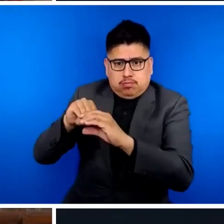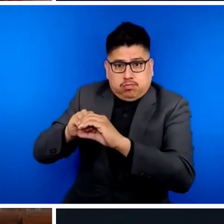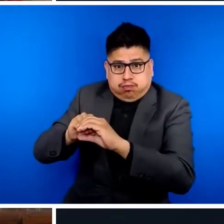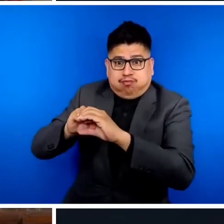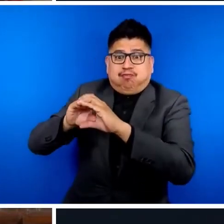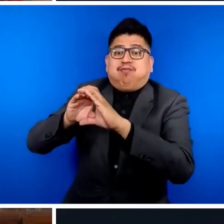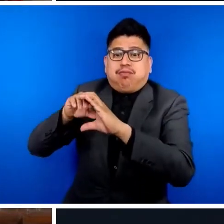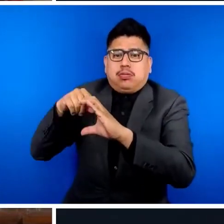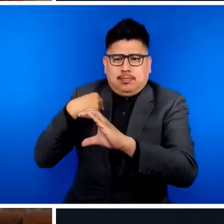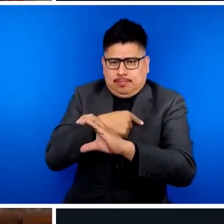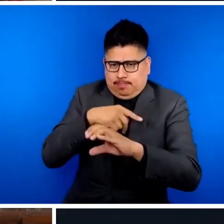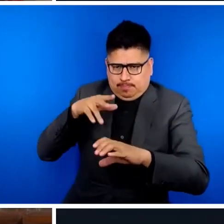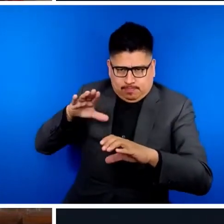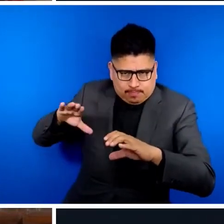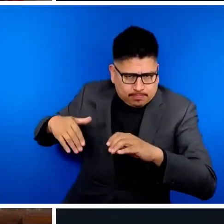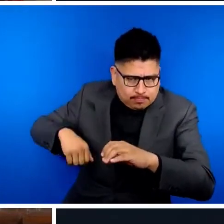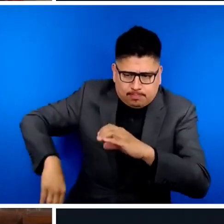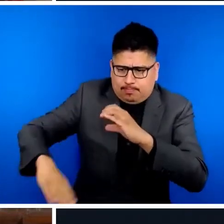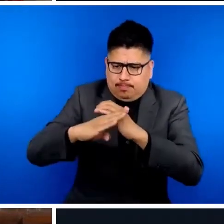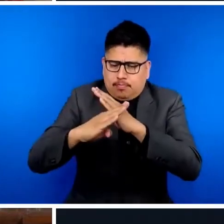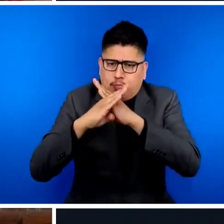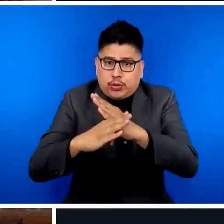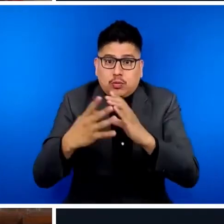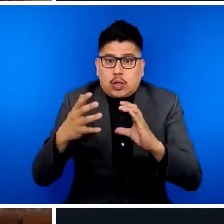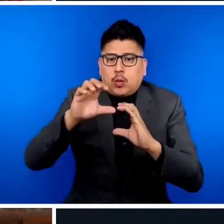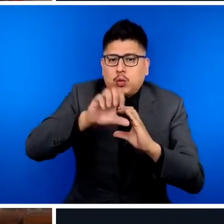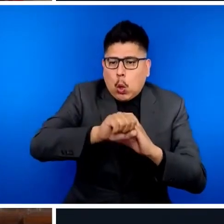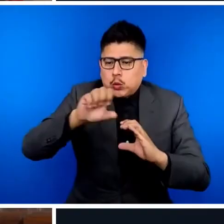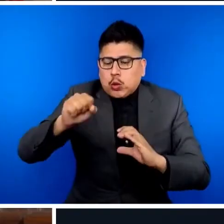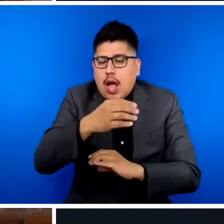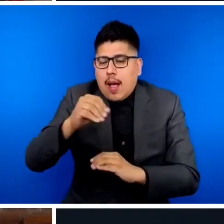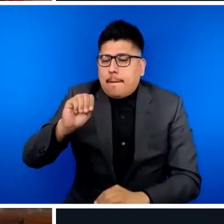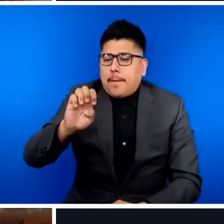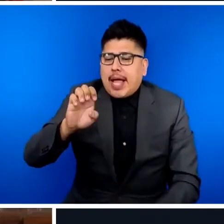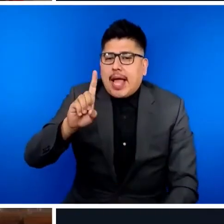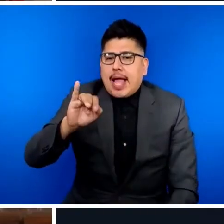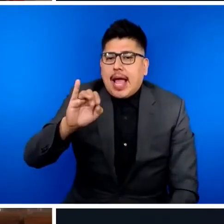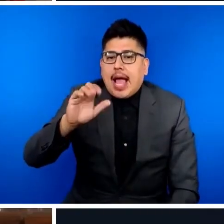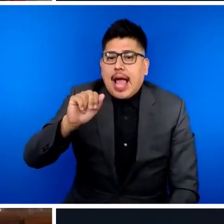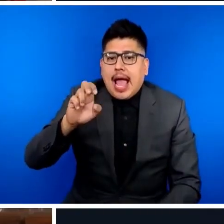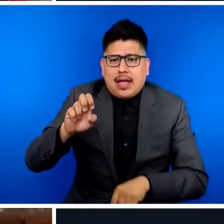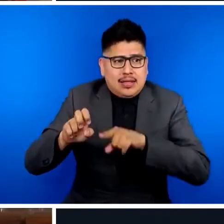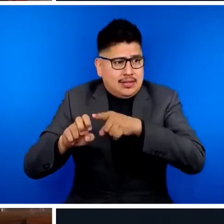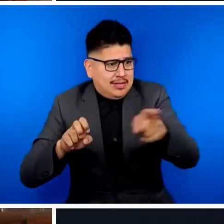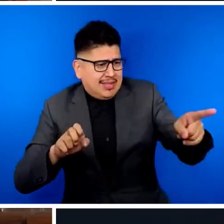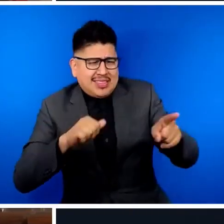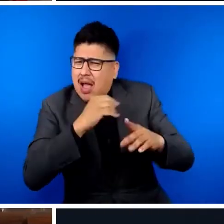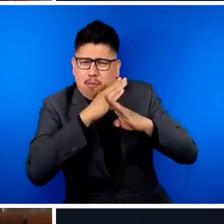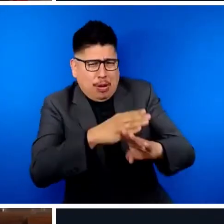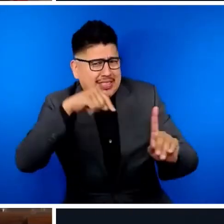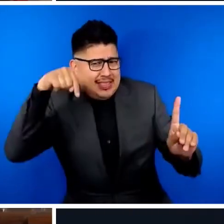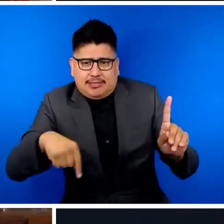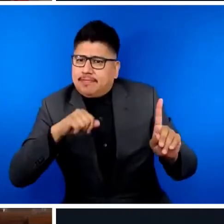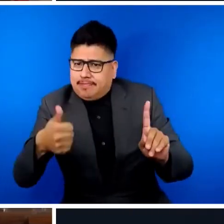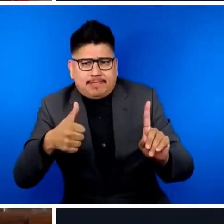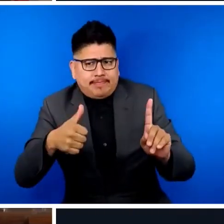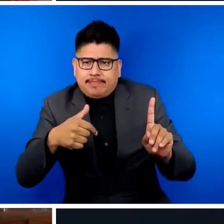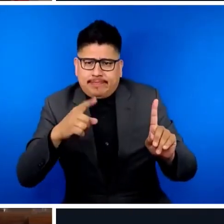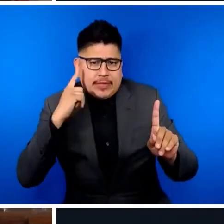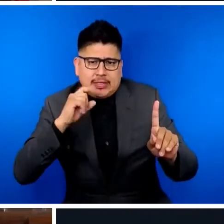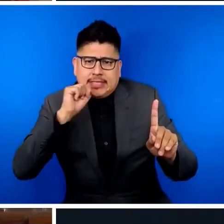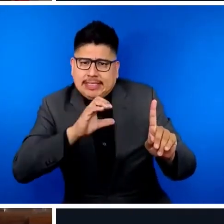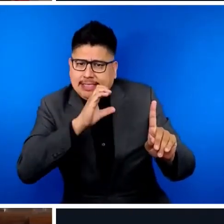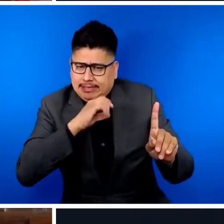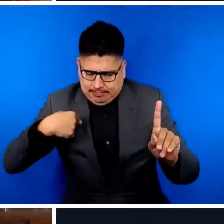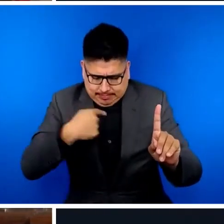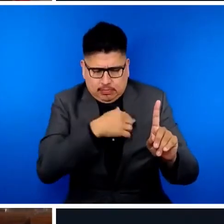protect Social Security and Medicare. They are not protecting it for our seniors. We will always protect Social